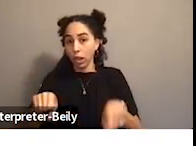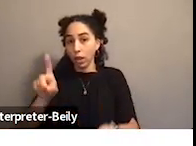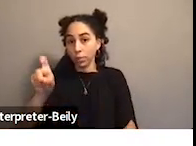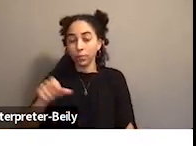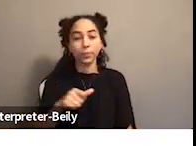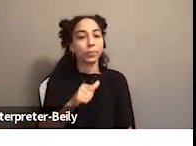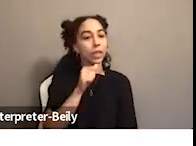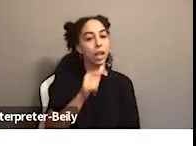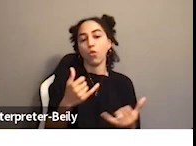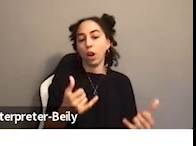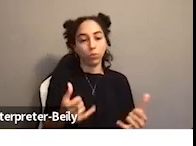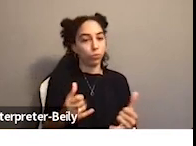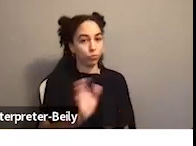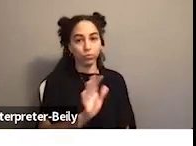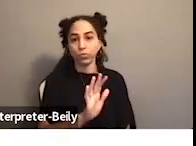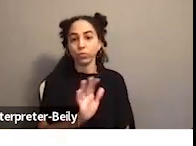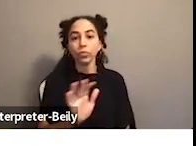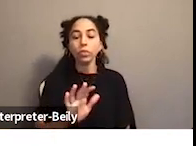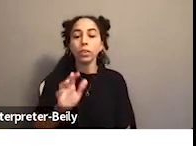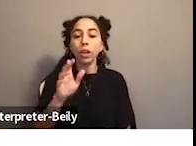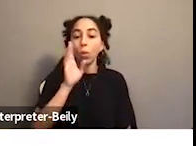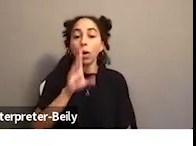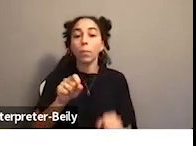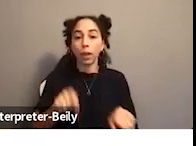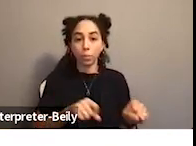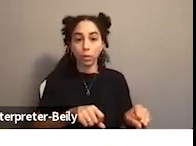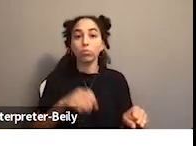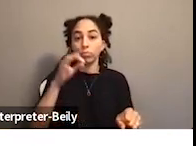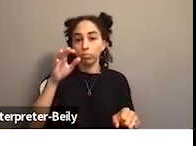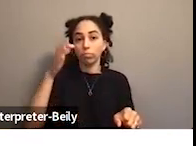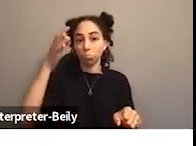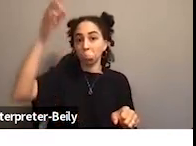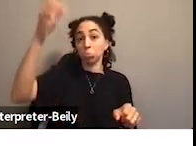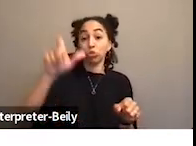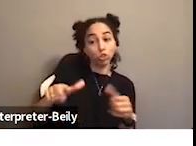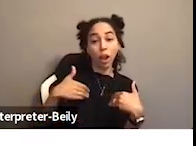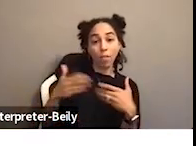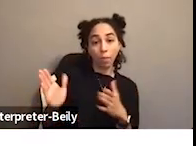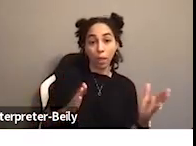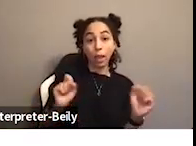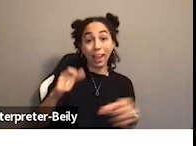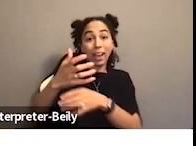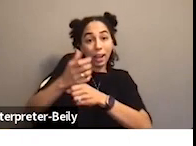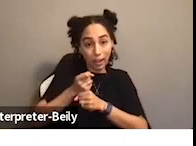Not currently. They will be able to, they should have the plan, they should be able to get that